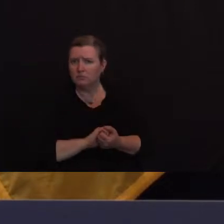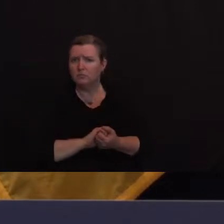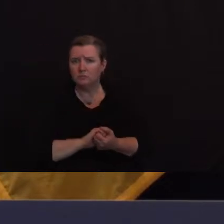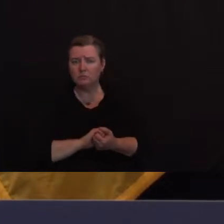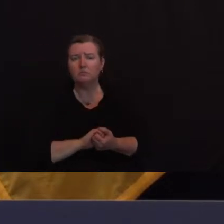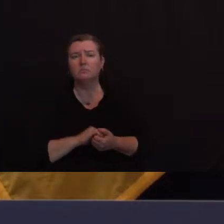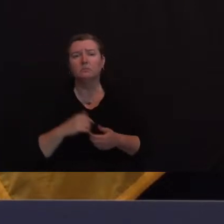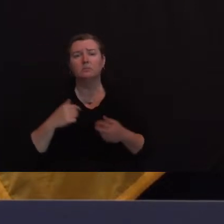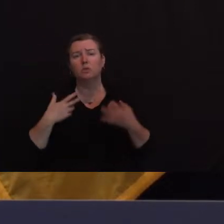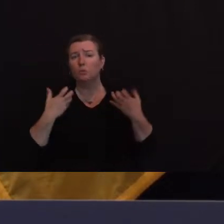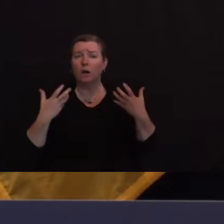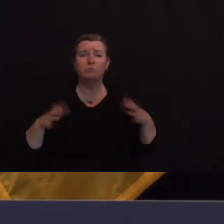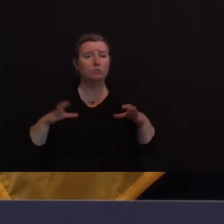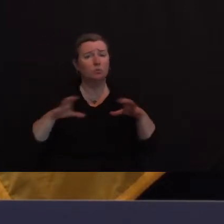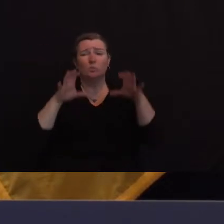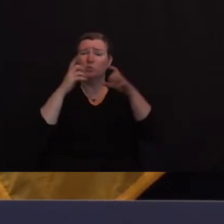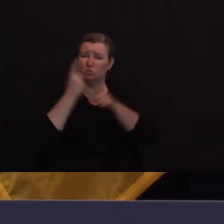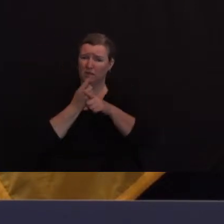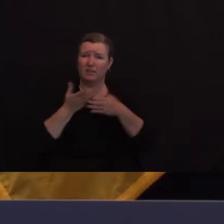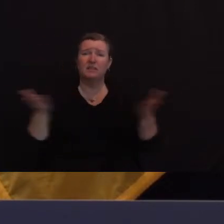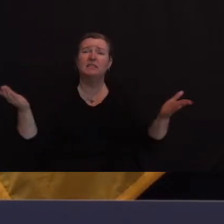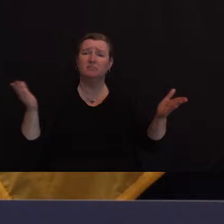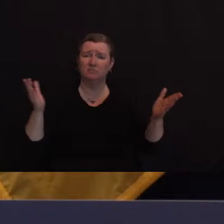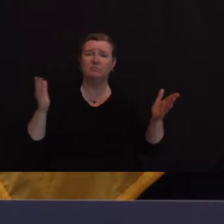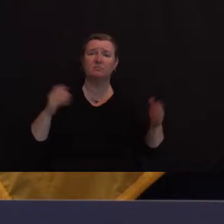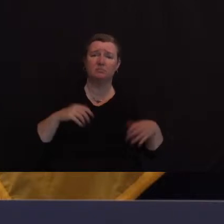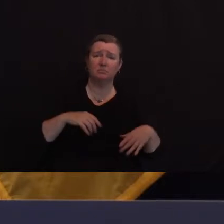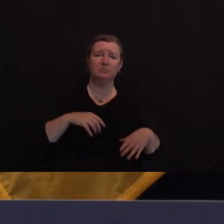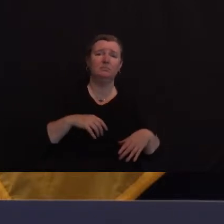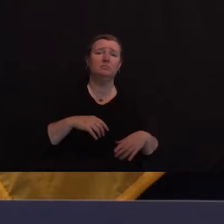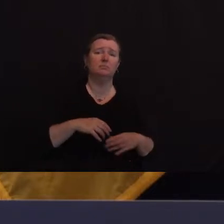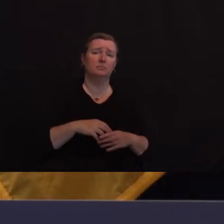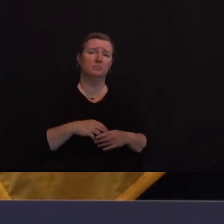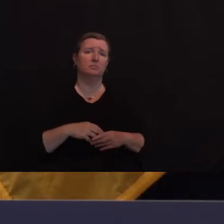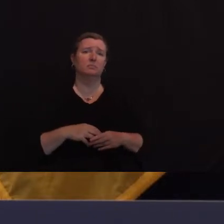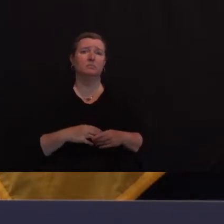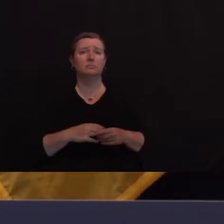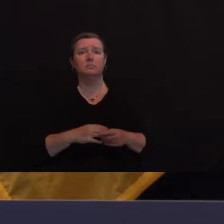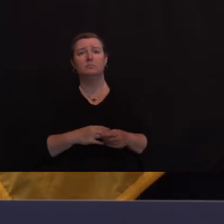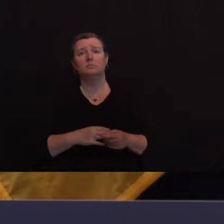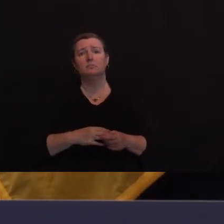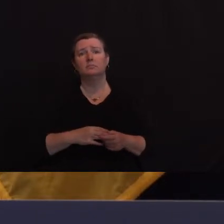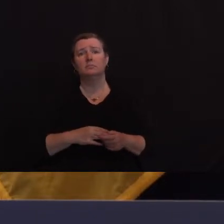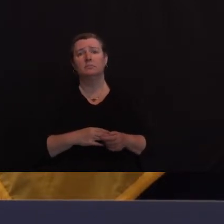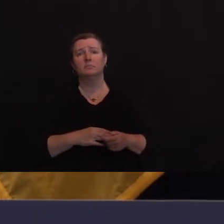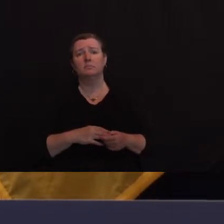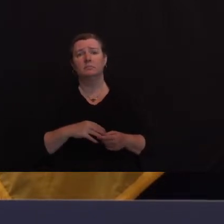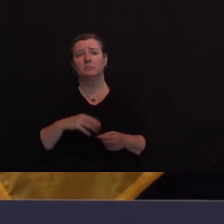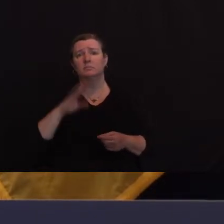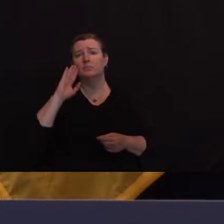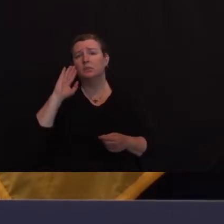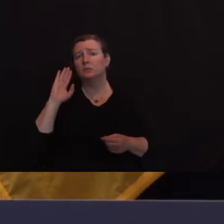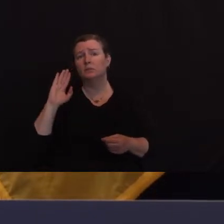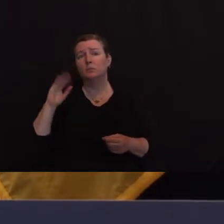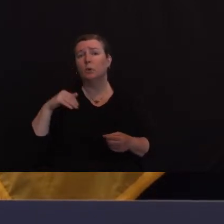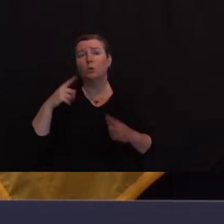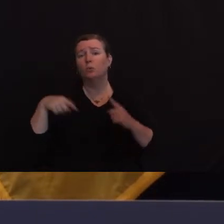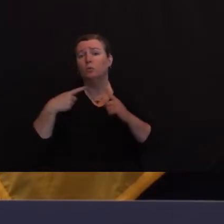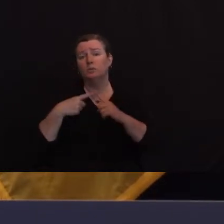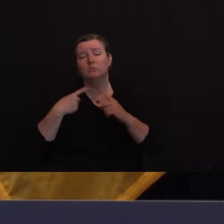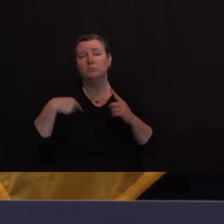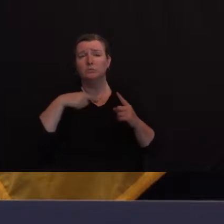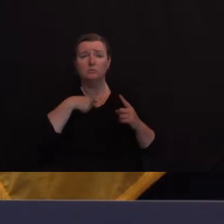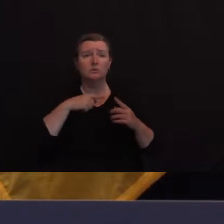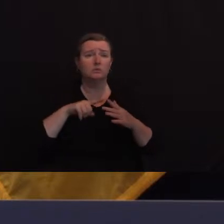thing. So I know that, Judy, I'll take your counsel here. I know that when we do start the boosters, we're going to start with folks who are the